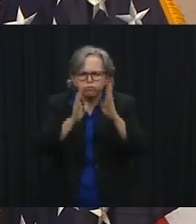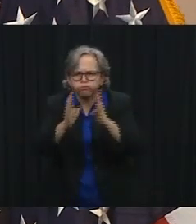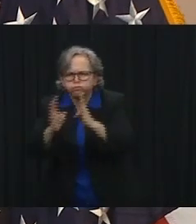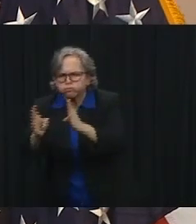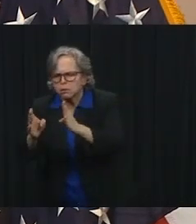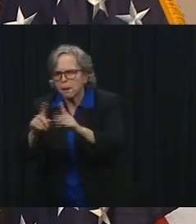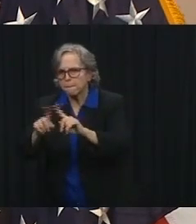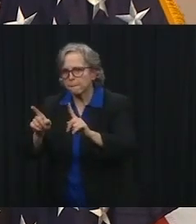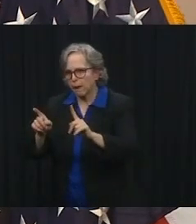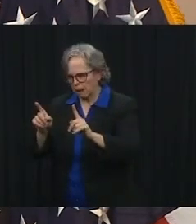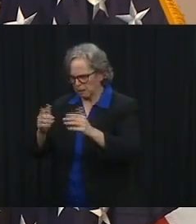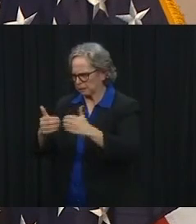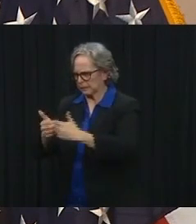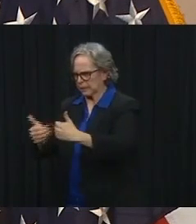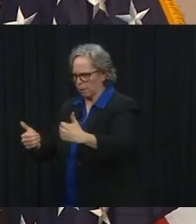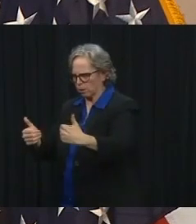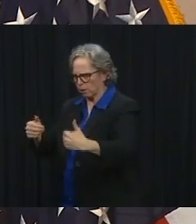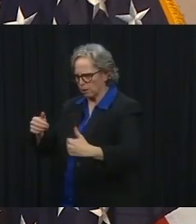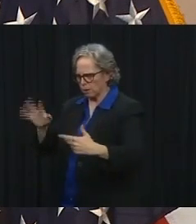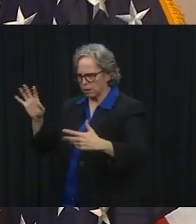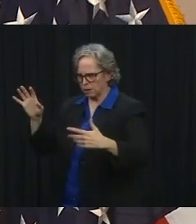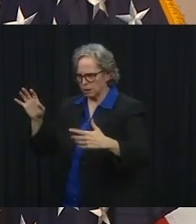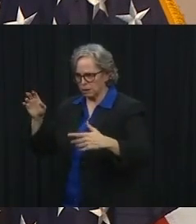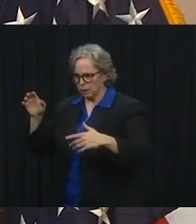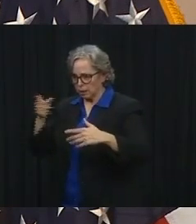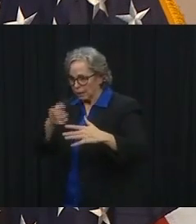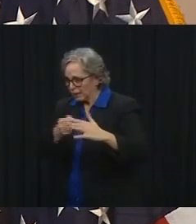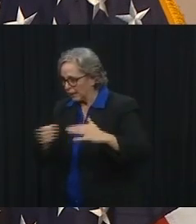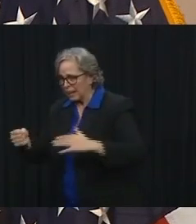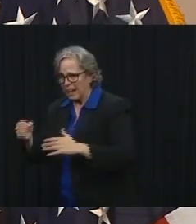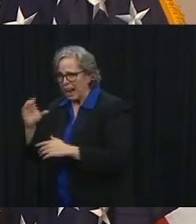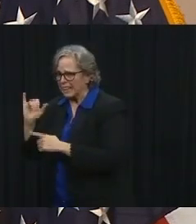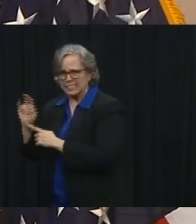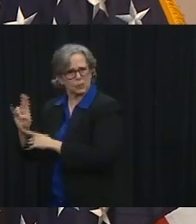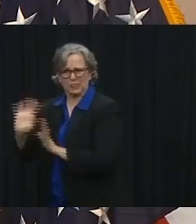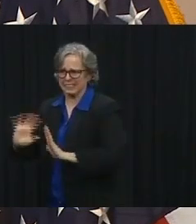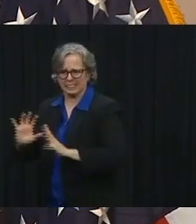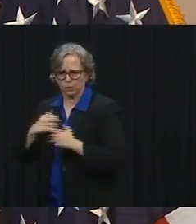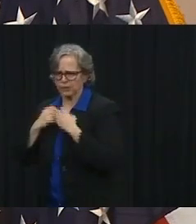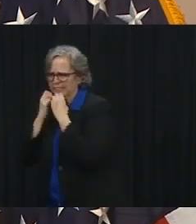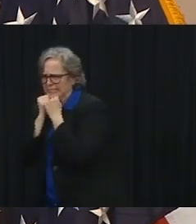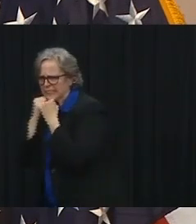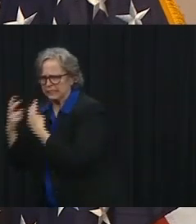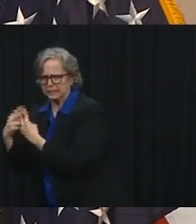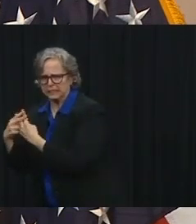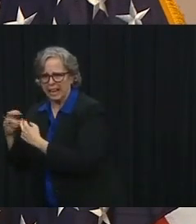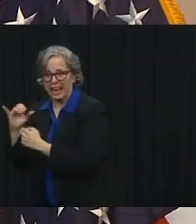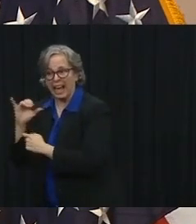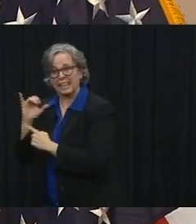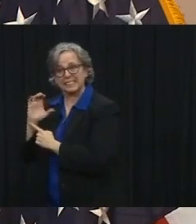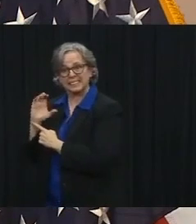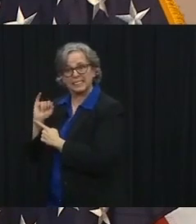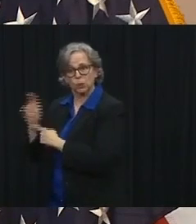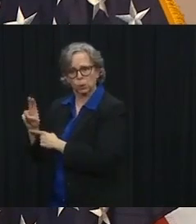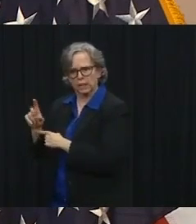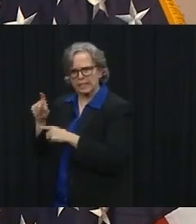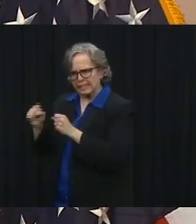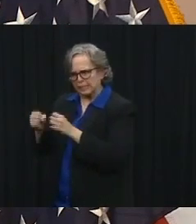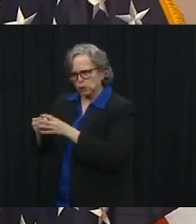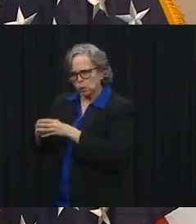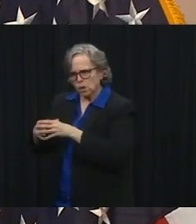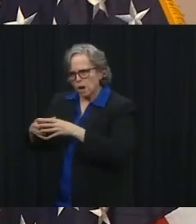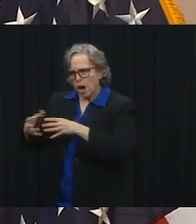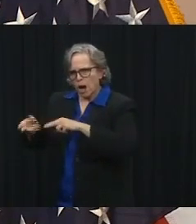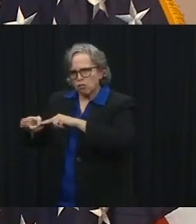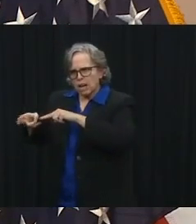into basically expanded ICU capability. On average, we're needing our hospitals to increase that